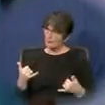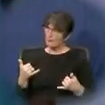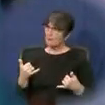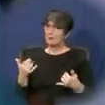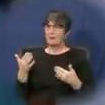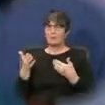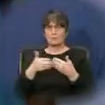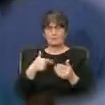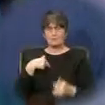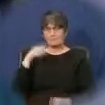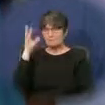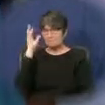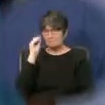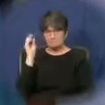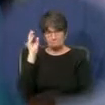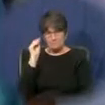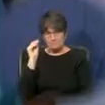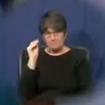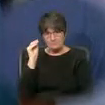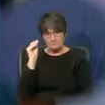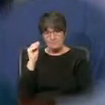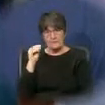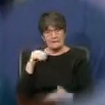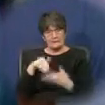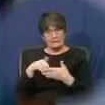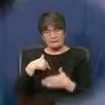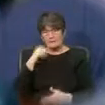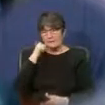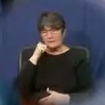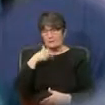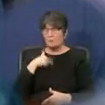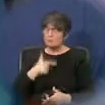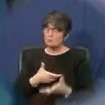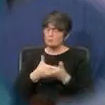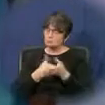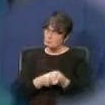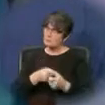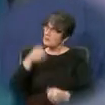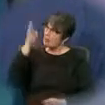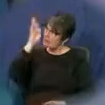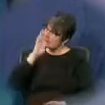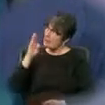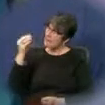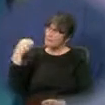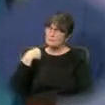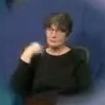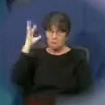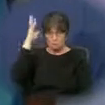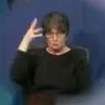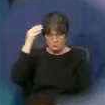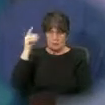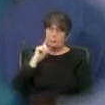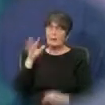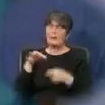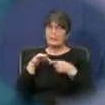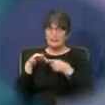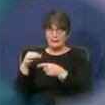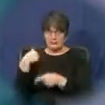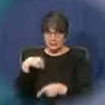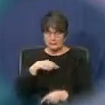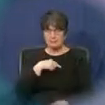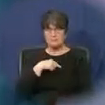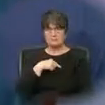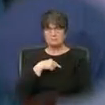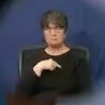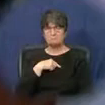I'm experiencing or about in my daily life? And trust that God will flood us with grace, will lead us,